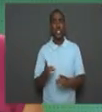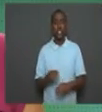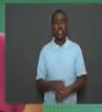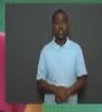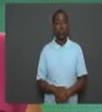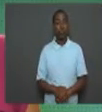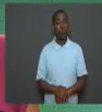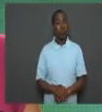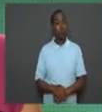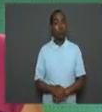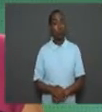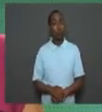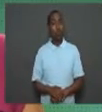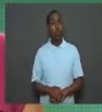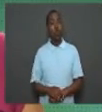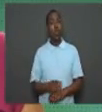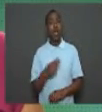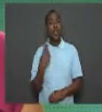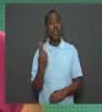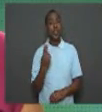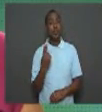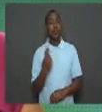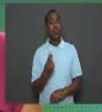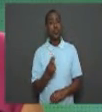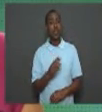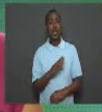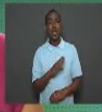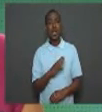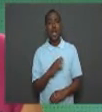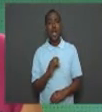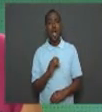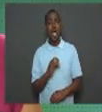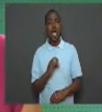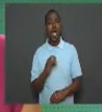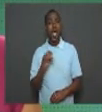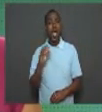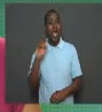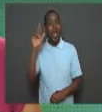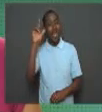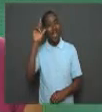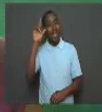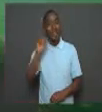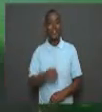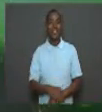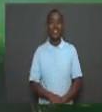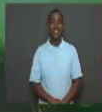classification, particularly the contributions of Carl